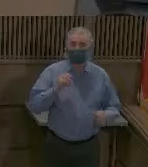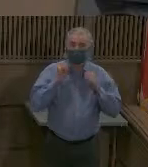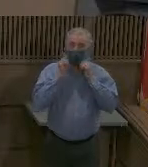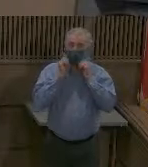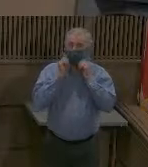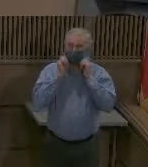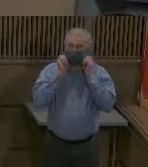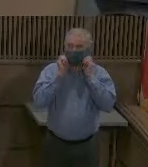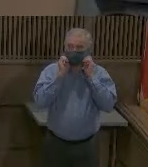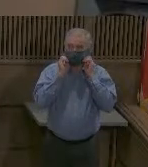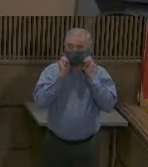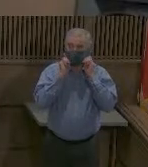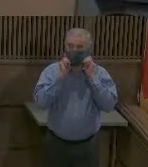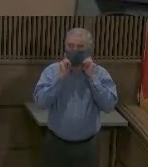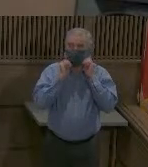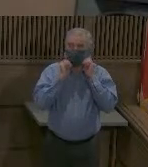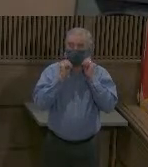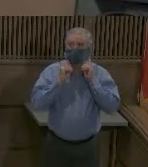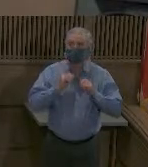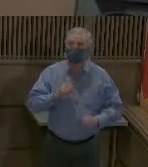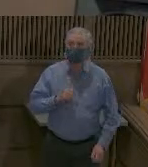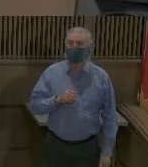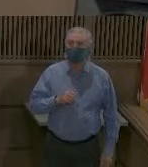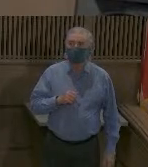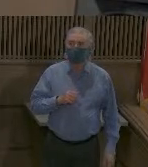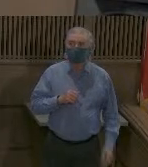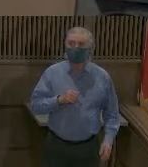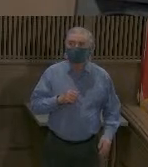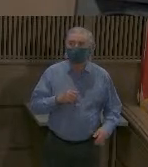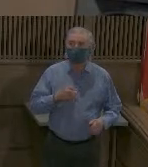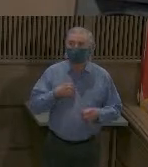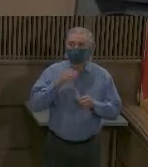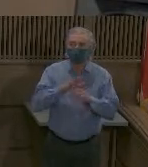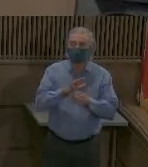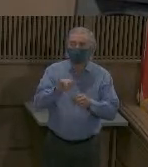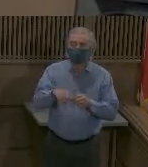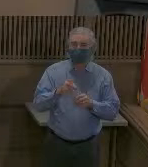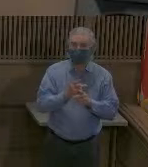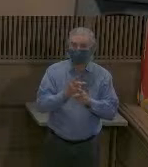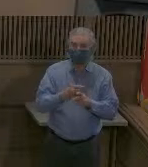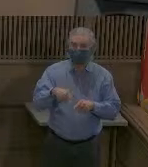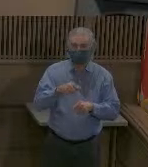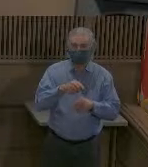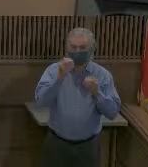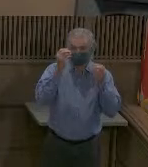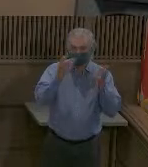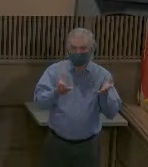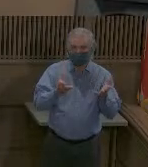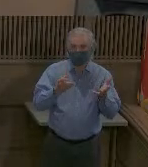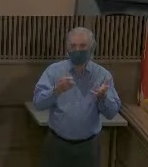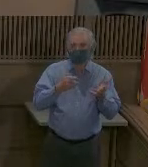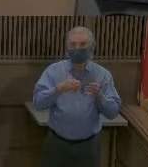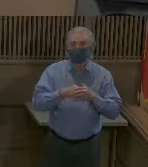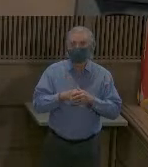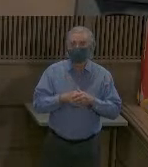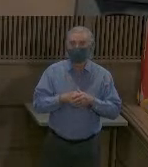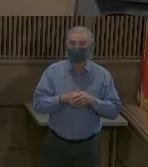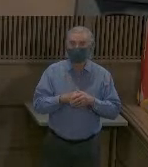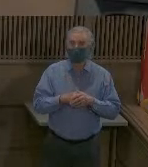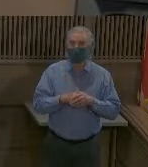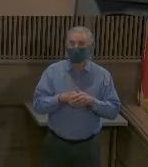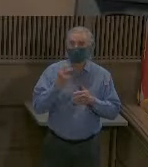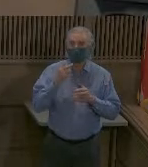Thank you, Dr. Hudson. And just to piggyback what you said, I promised that I would keep people updated because, as some of my colleagues said, we're going to wait to see how